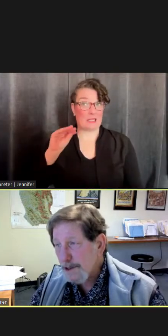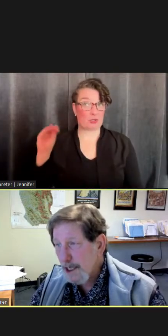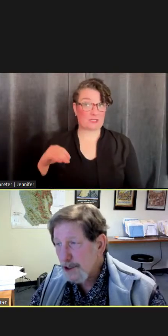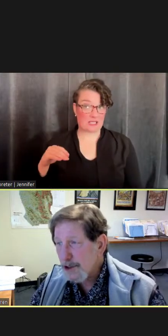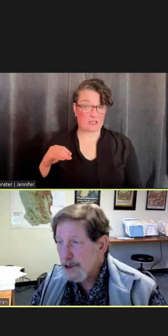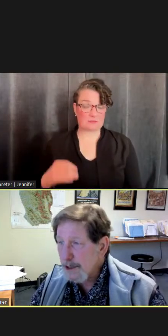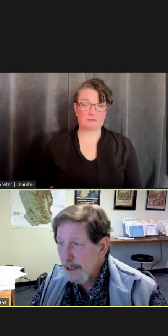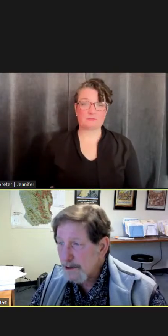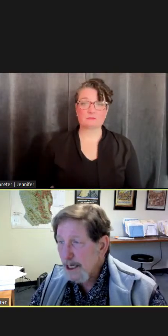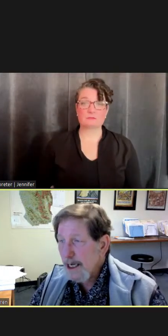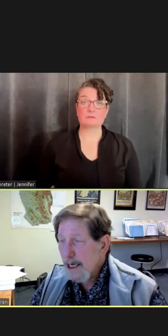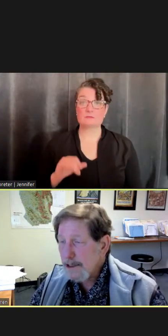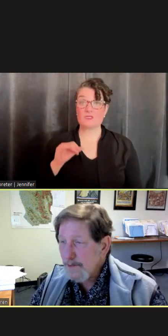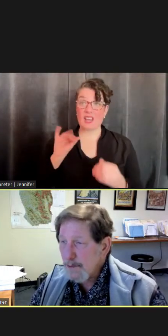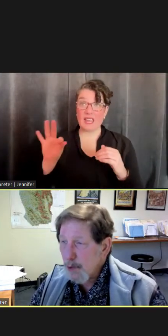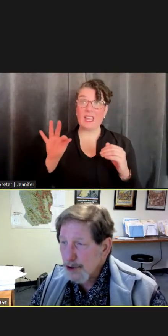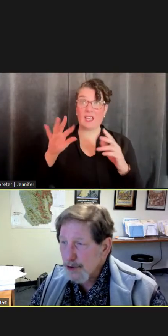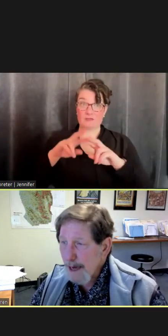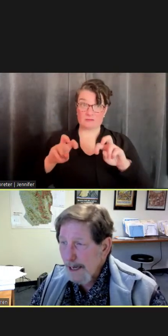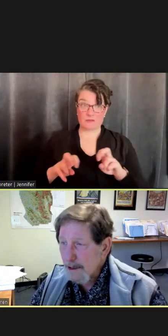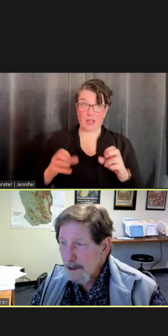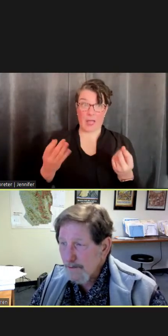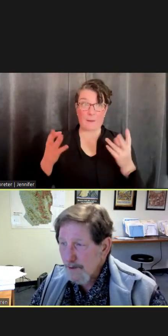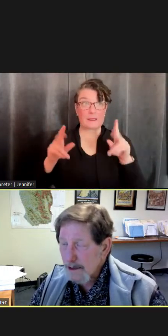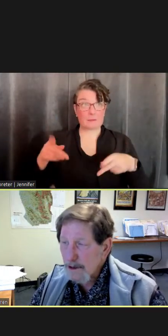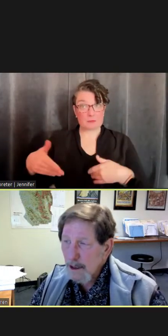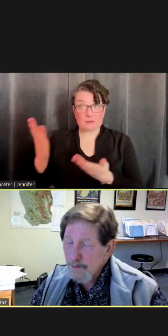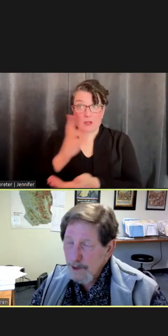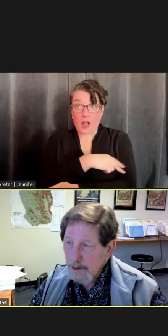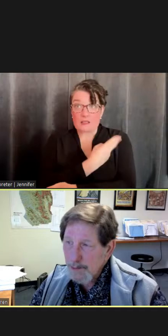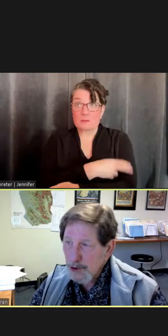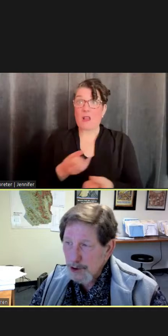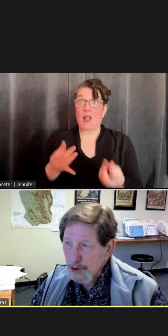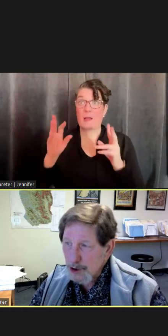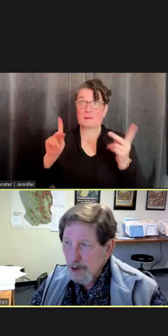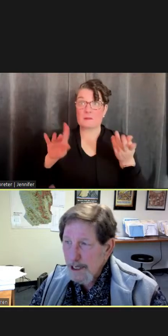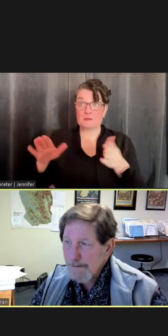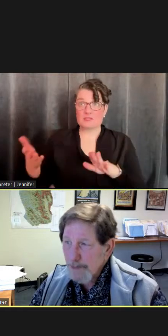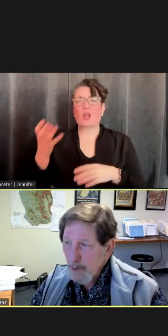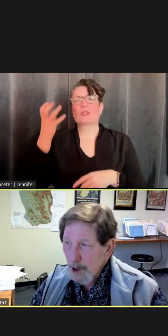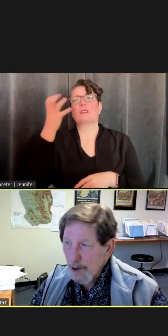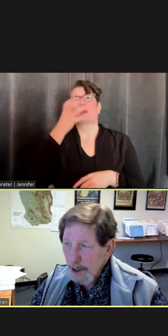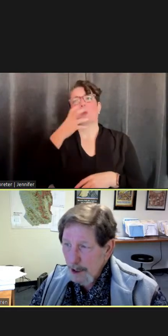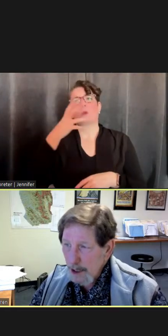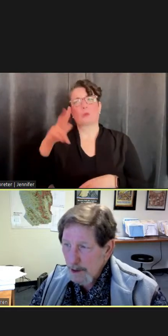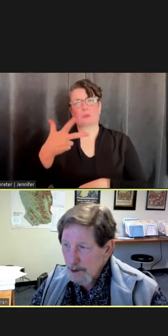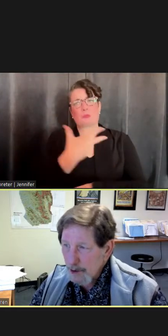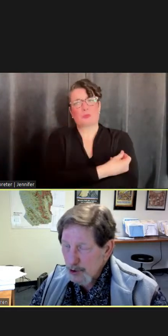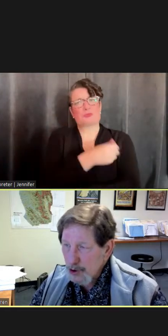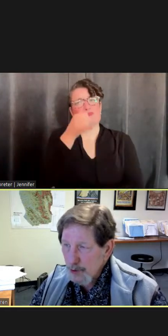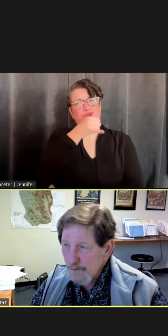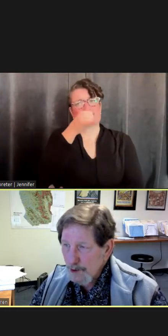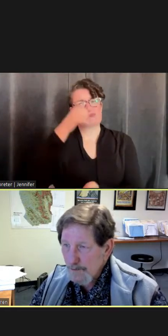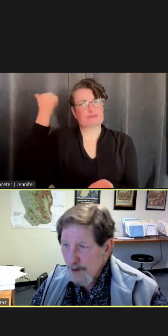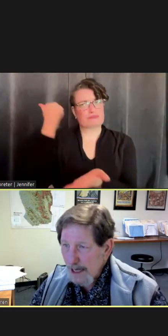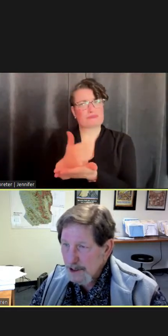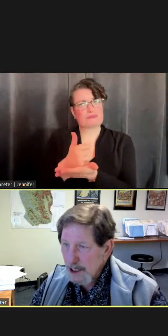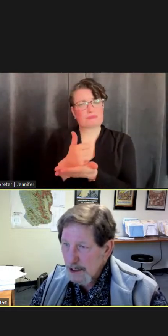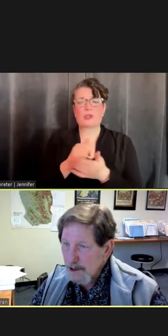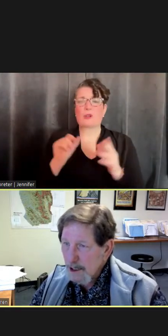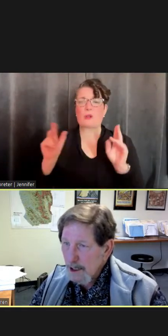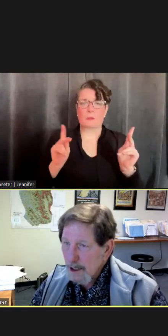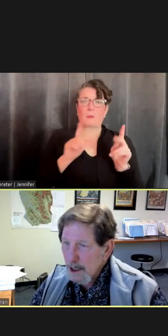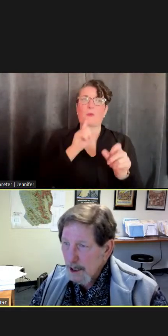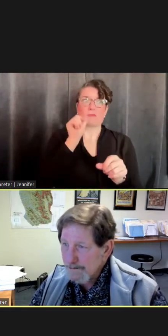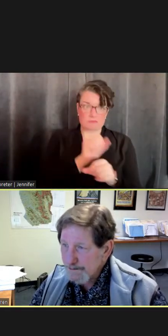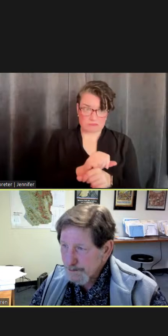hospitalizations and deaths, it's even more dramatic, the effect of the boosters. So where those who were fully